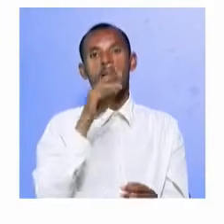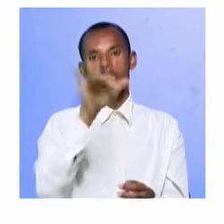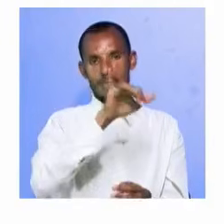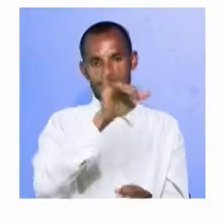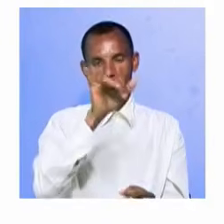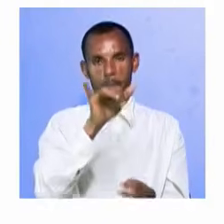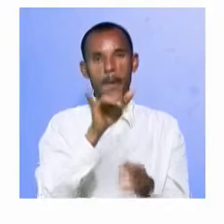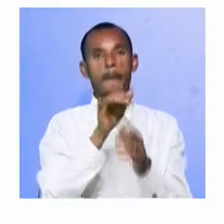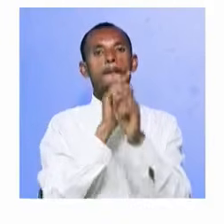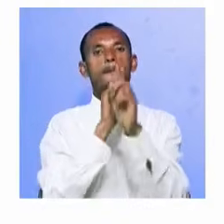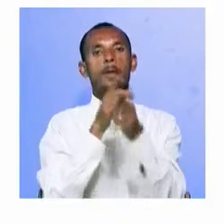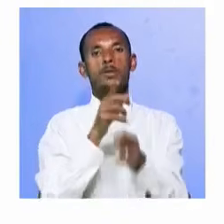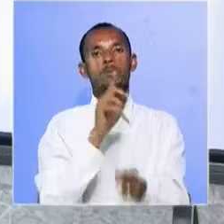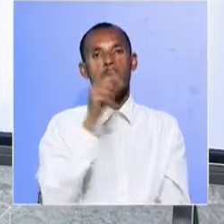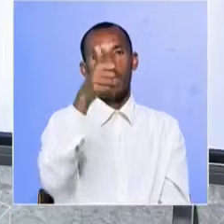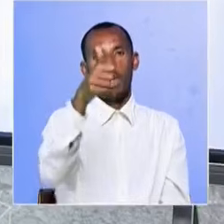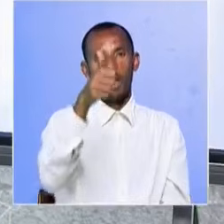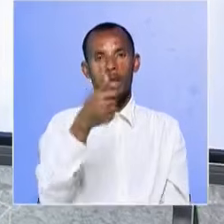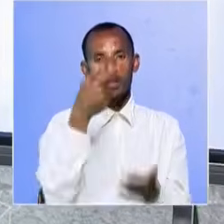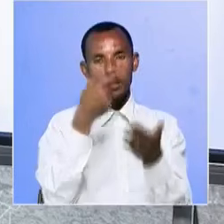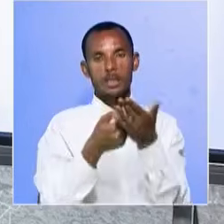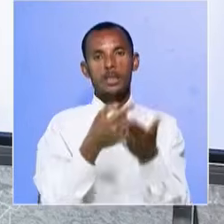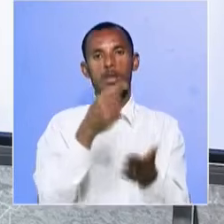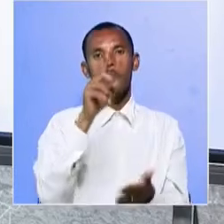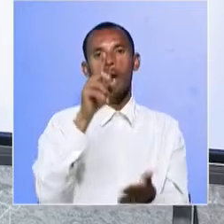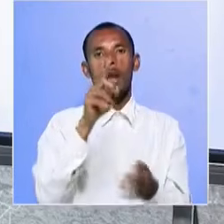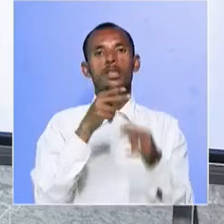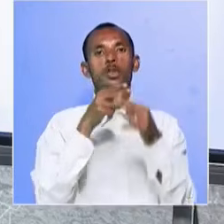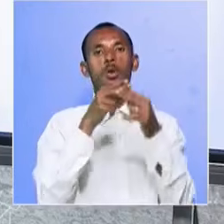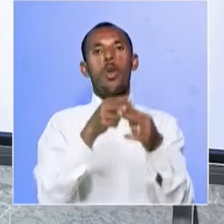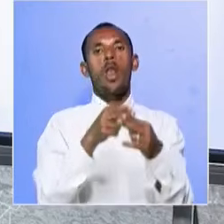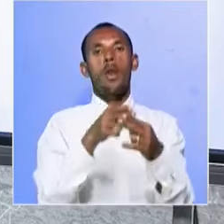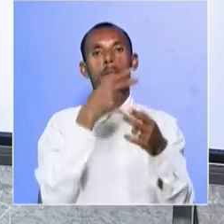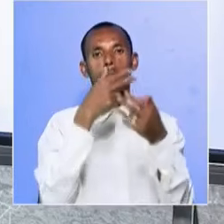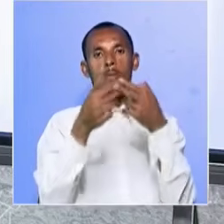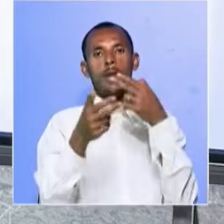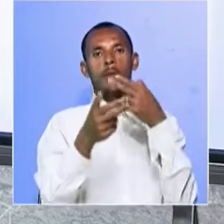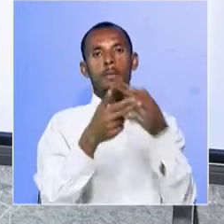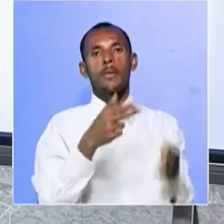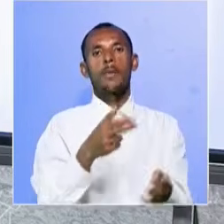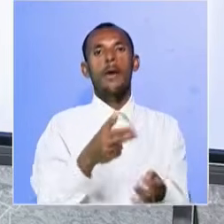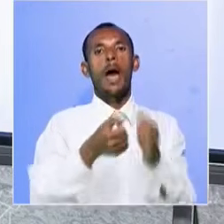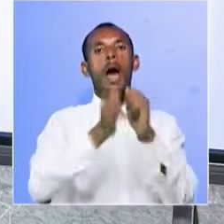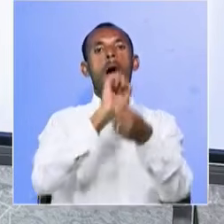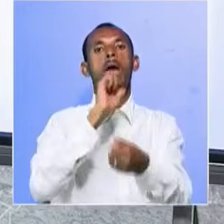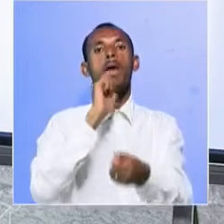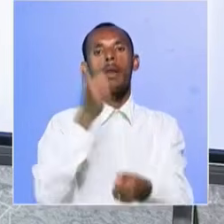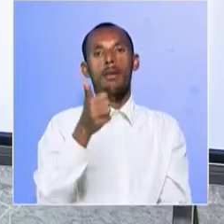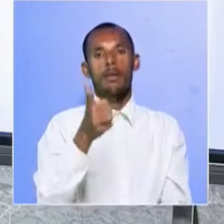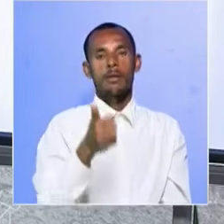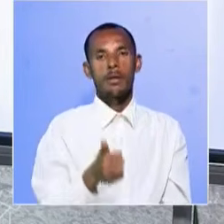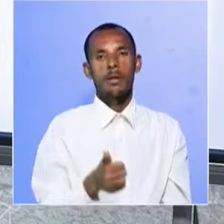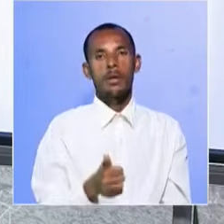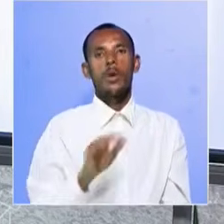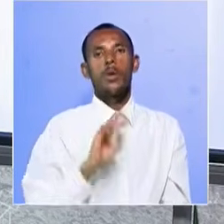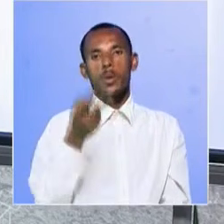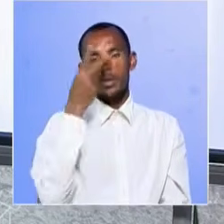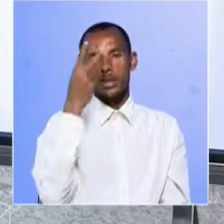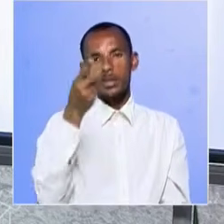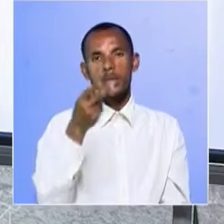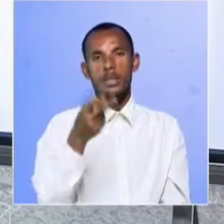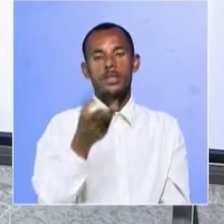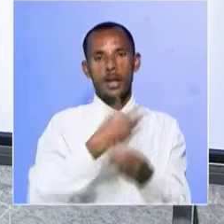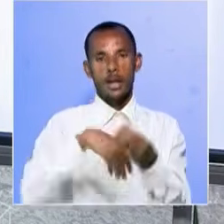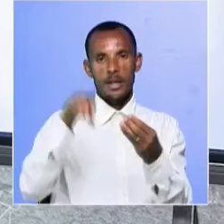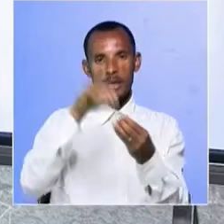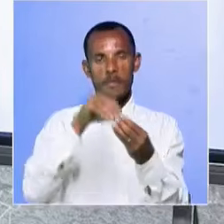and its result is A. This one is called multiplicative identity. If you remember, we have seen the